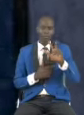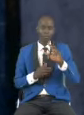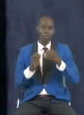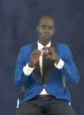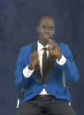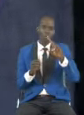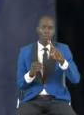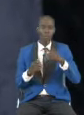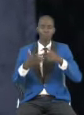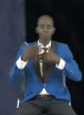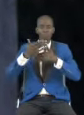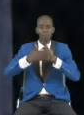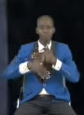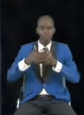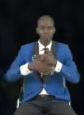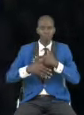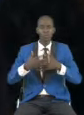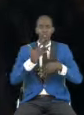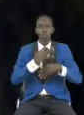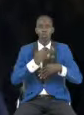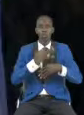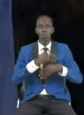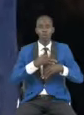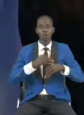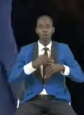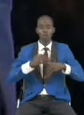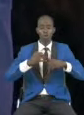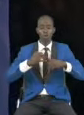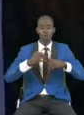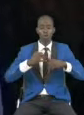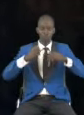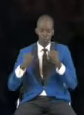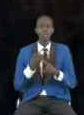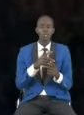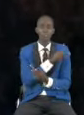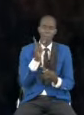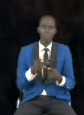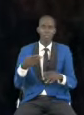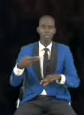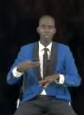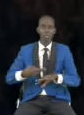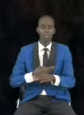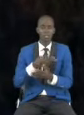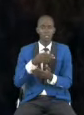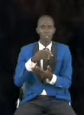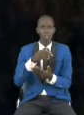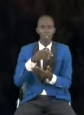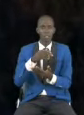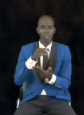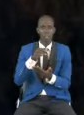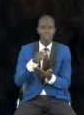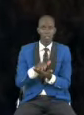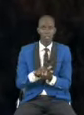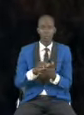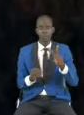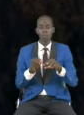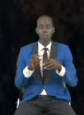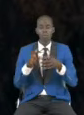the perfect land. Number two, message for sustenance in